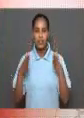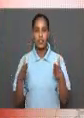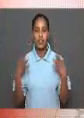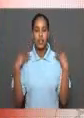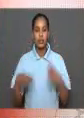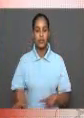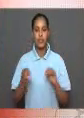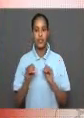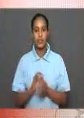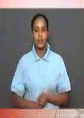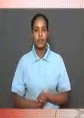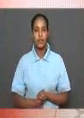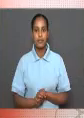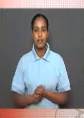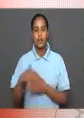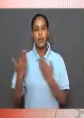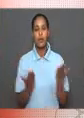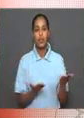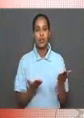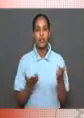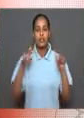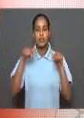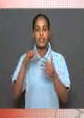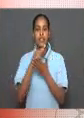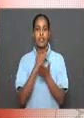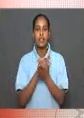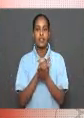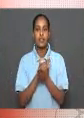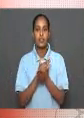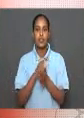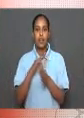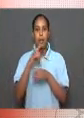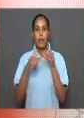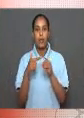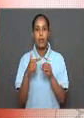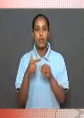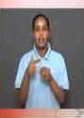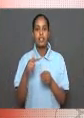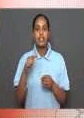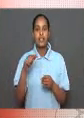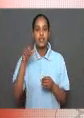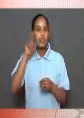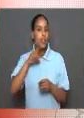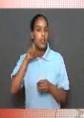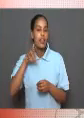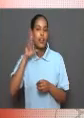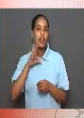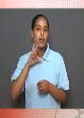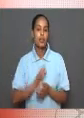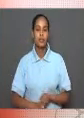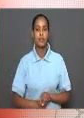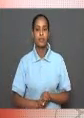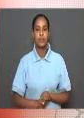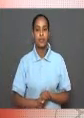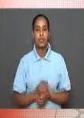Hello, teacher. Hello, students. Welcome to today's lesson about synthetic